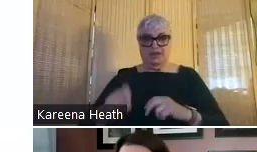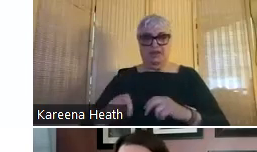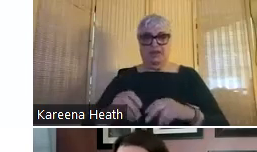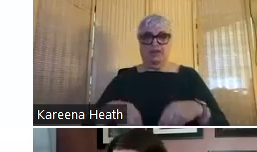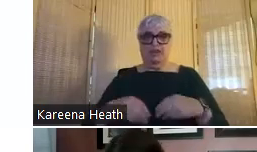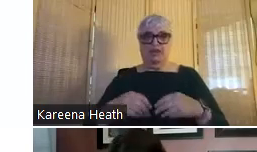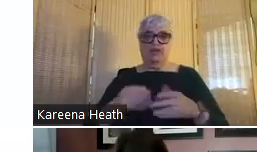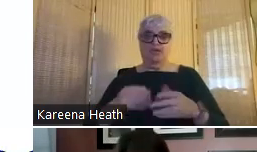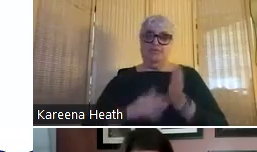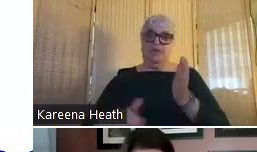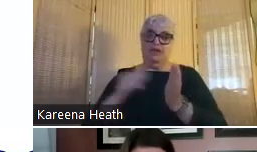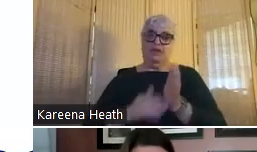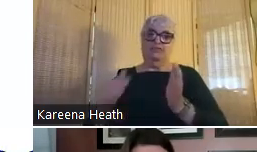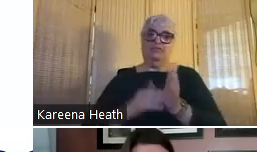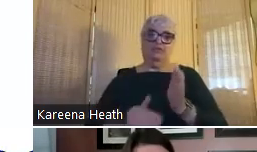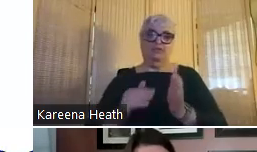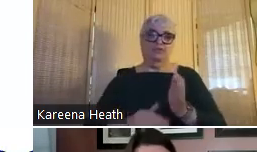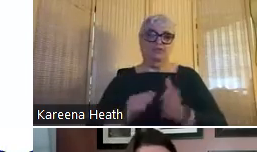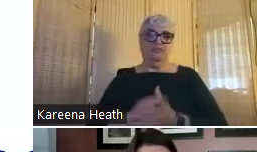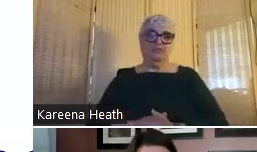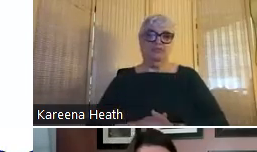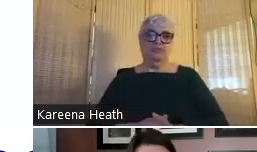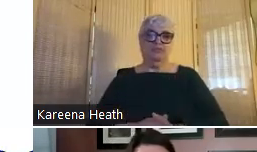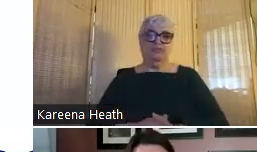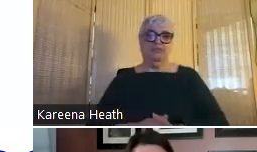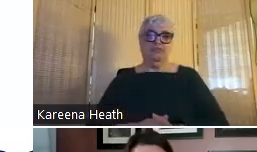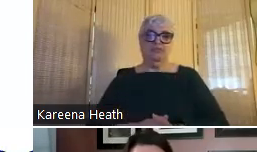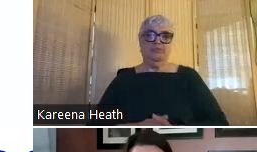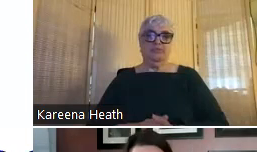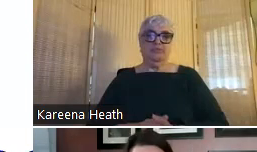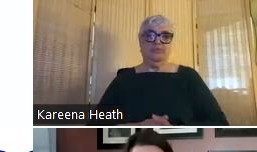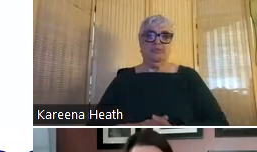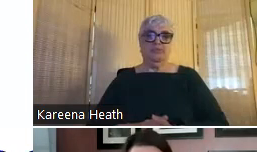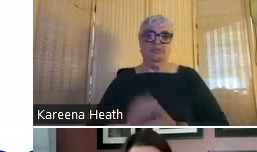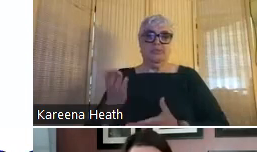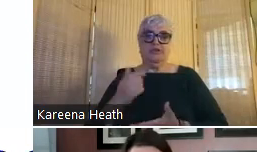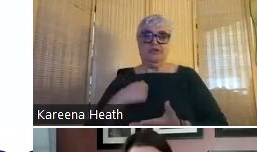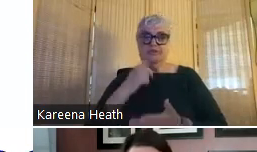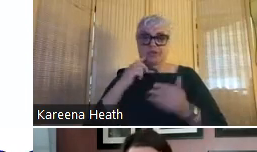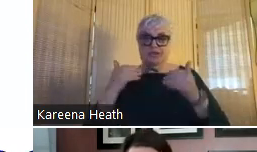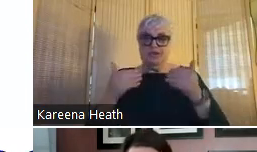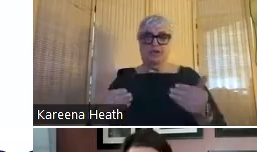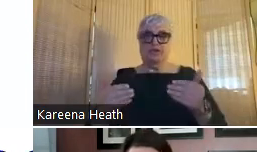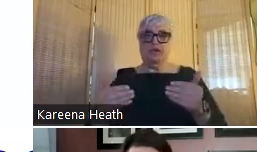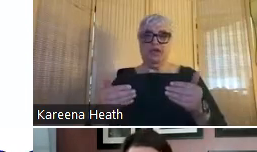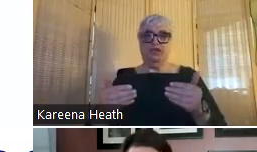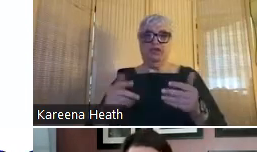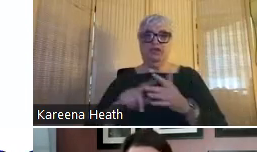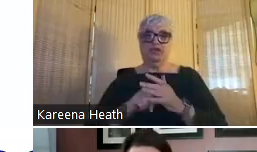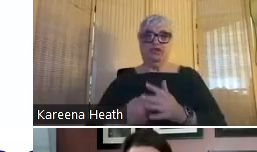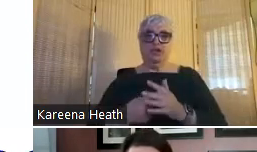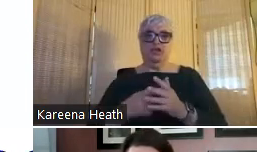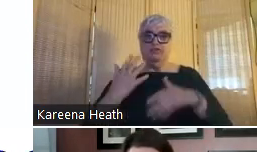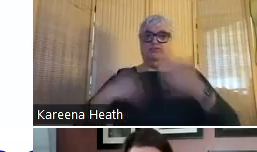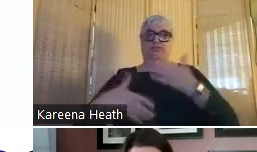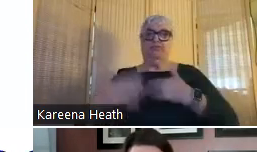deliberately repetitive. Next slide, please. So here's where I'm going to go ahead and start breezing past